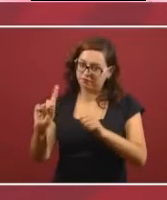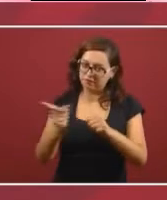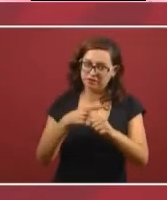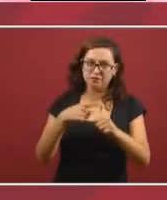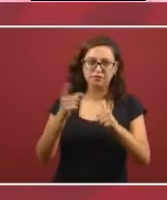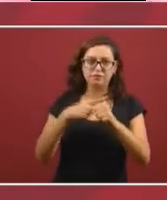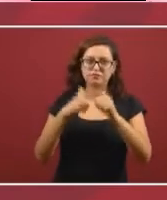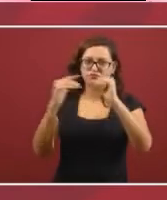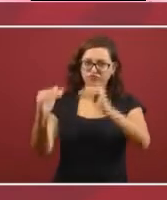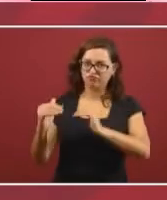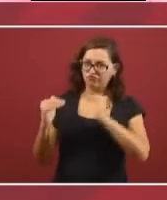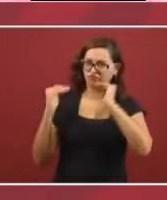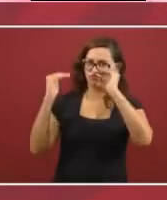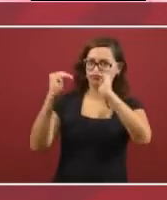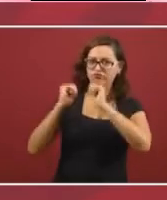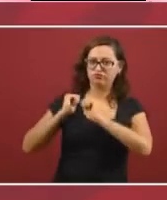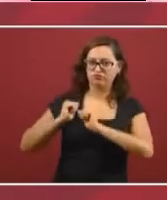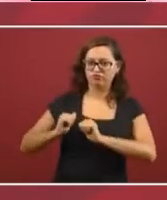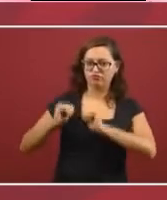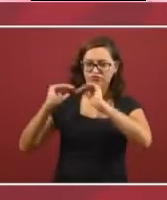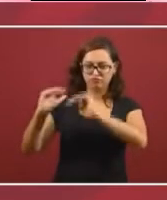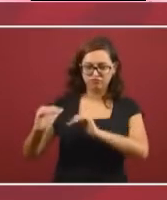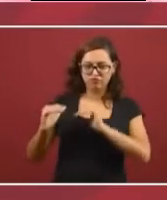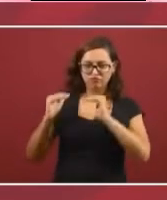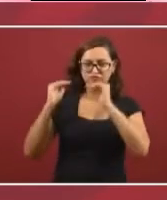But we have to start cleaning up from the top.